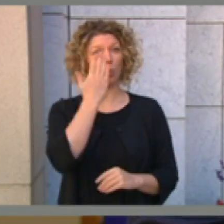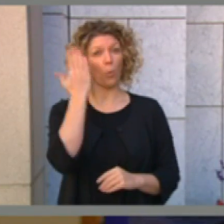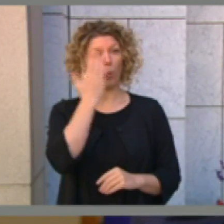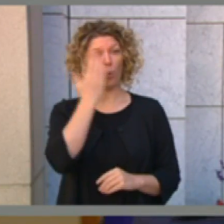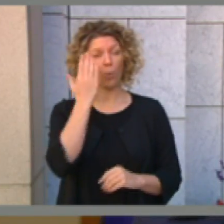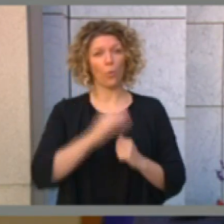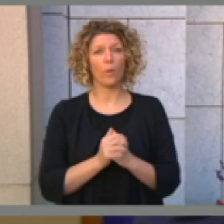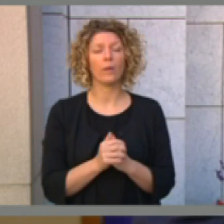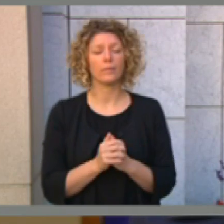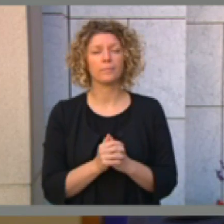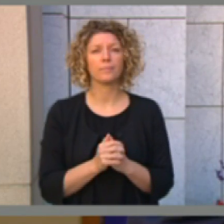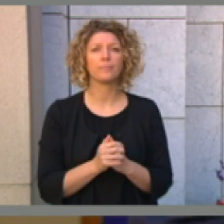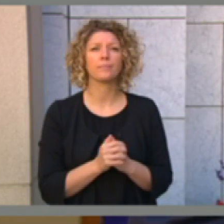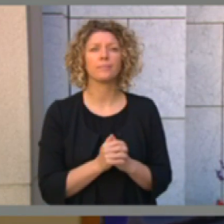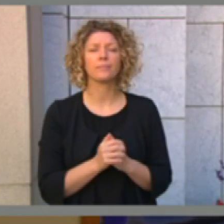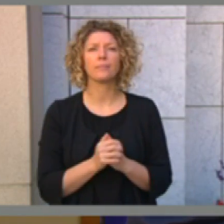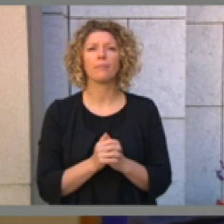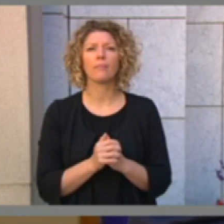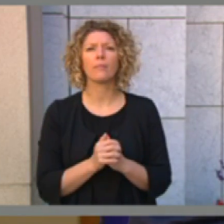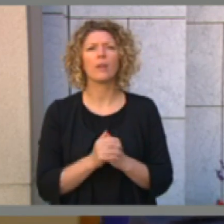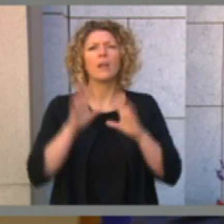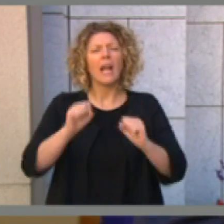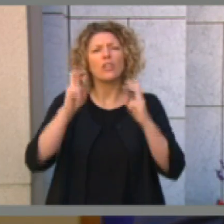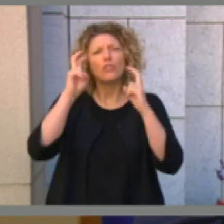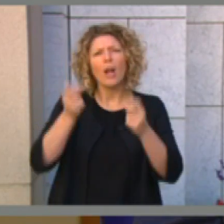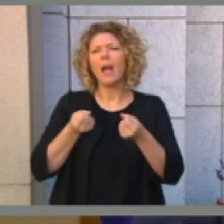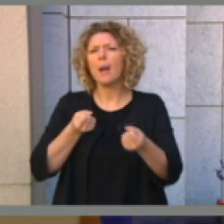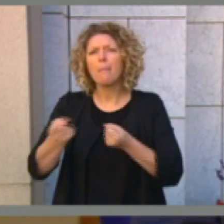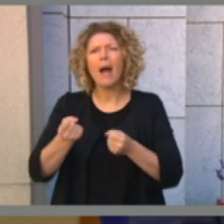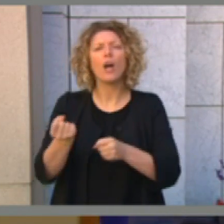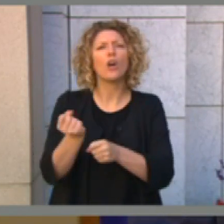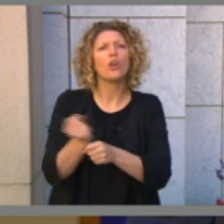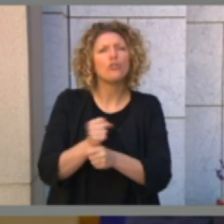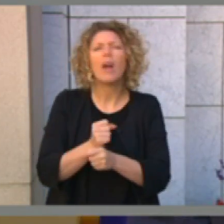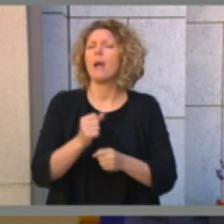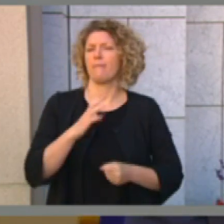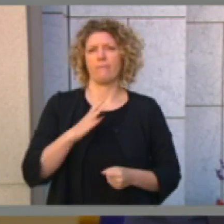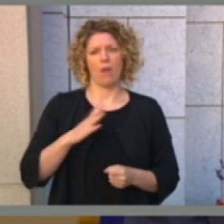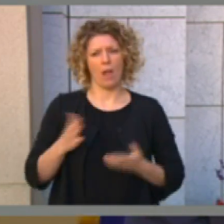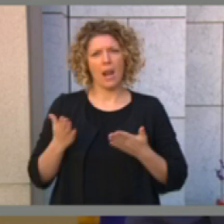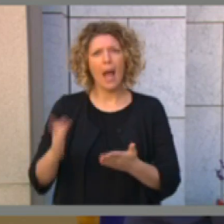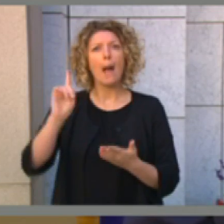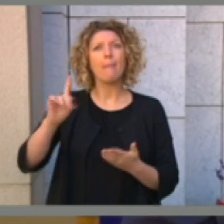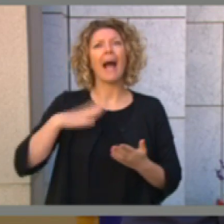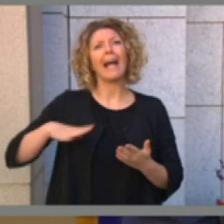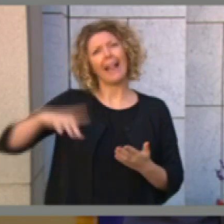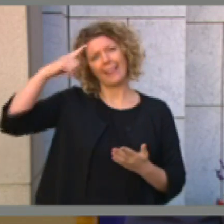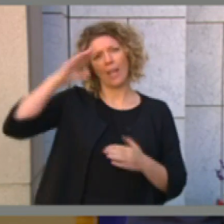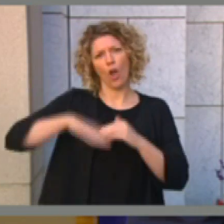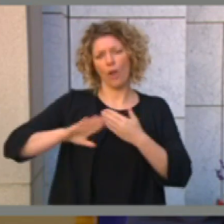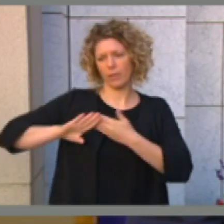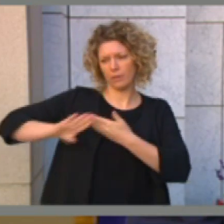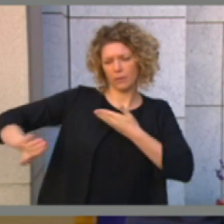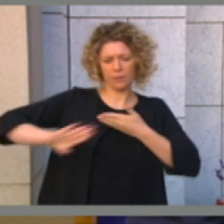so on public transport, I should say that remains essential travel, but social distancing should be sought to be practiced wherever possible. And